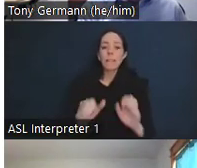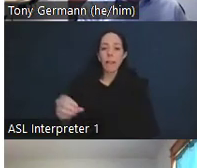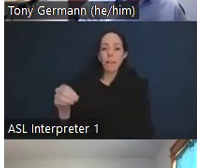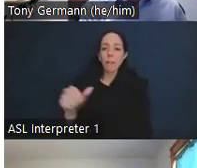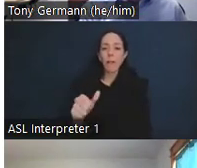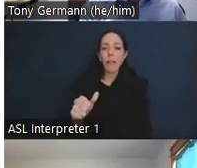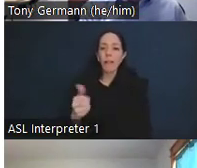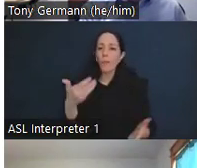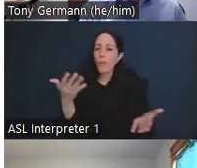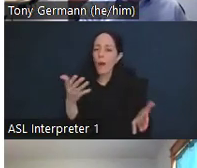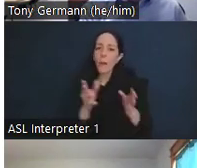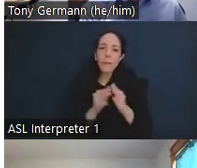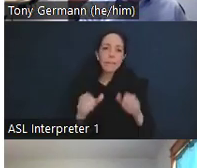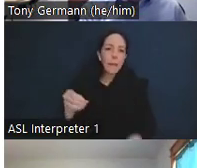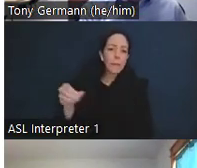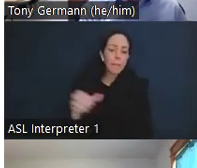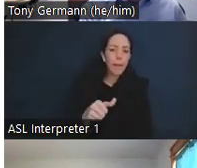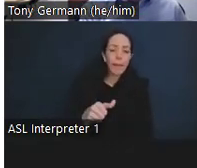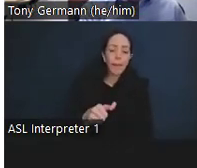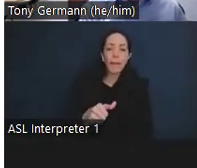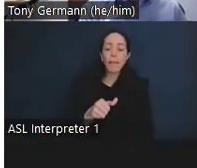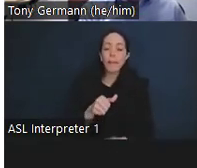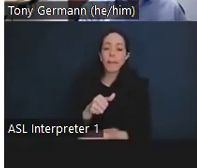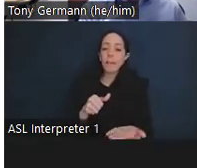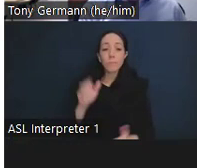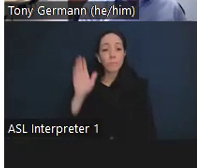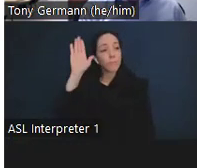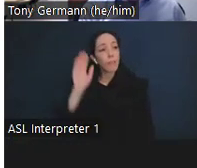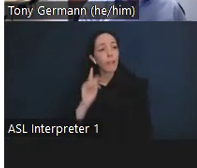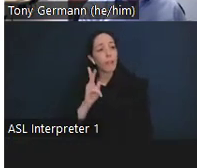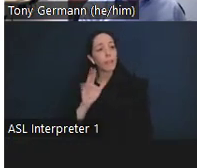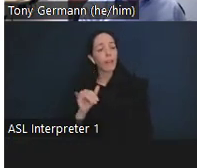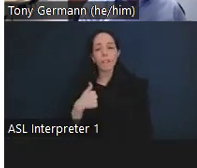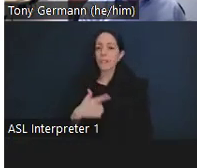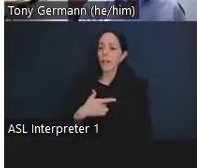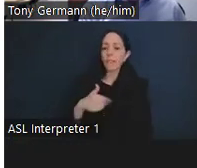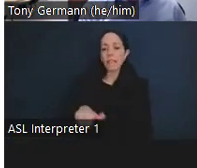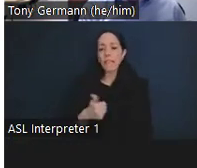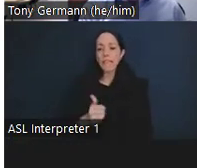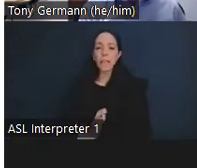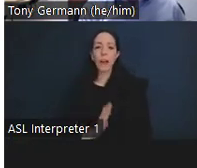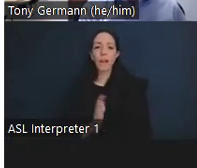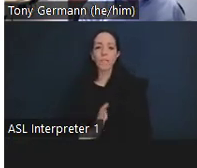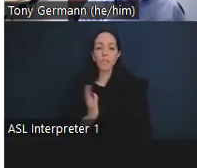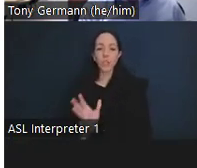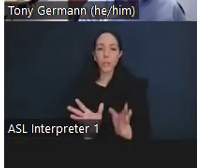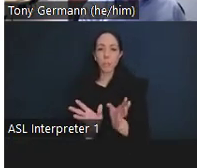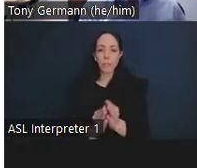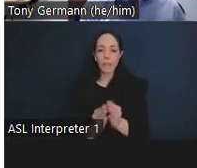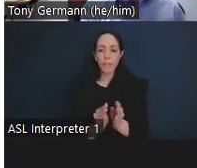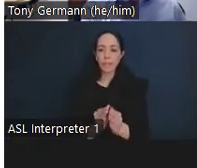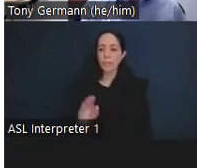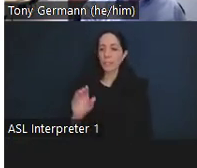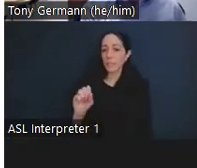This is Kelly. I feel like I'm stating the obvious, but just to say it out loud, any of the official MAC meetings and subcommittee meetings would certainly